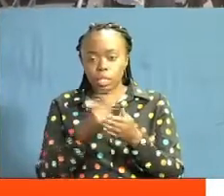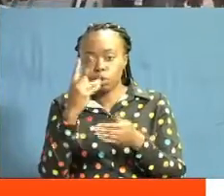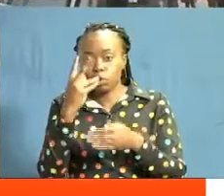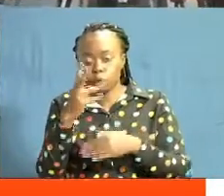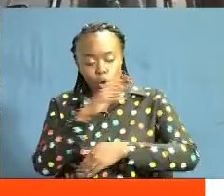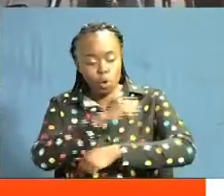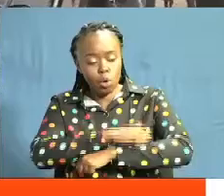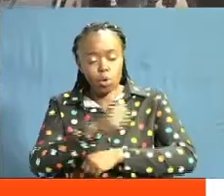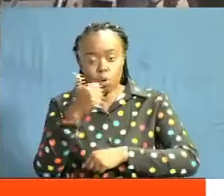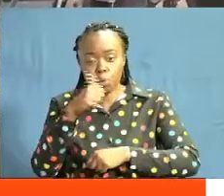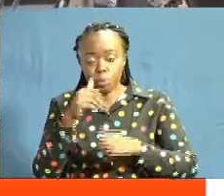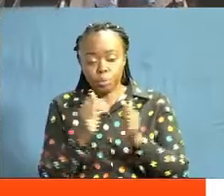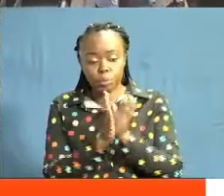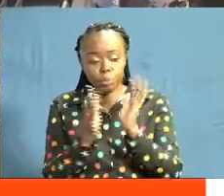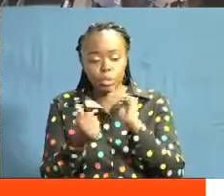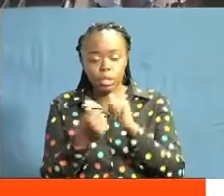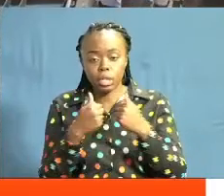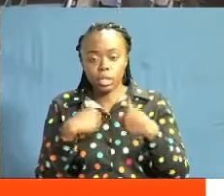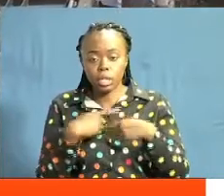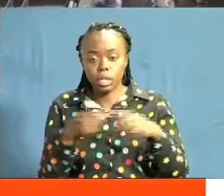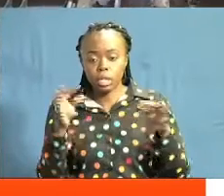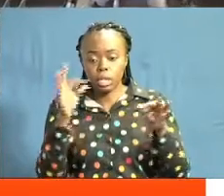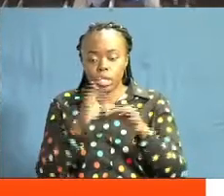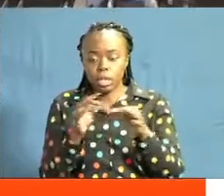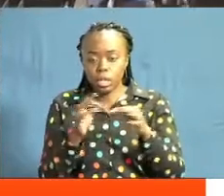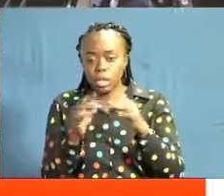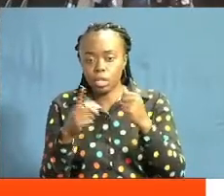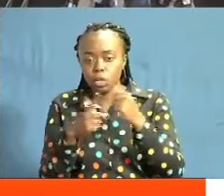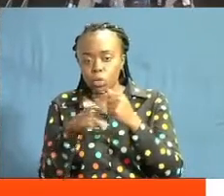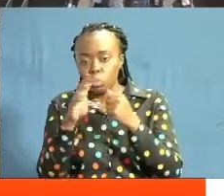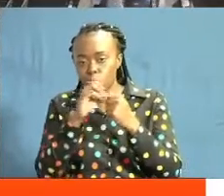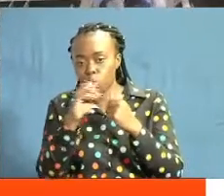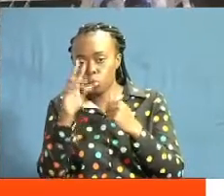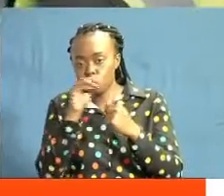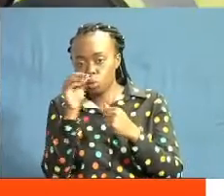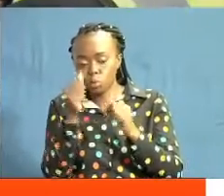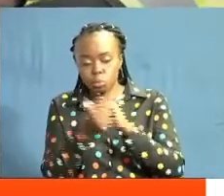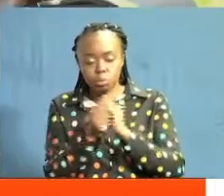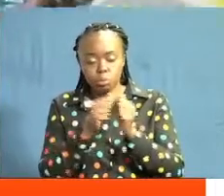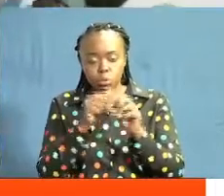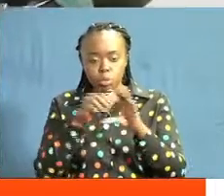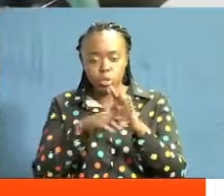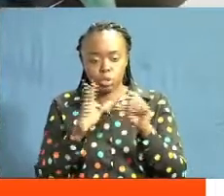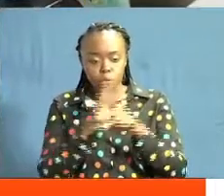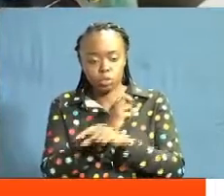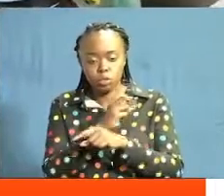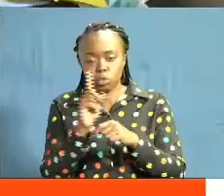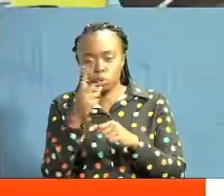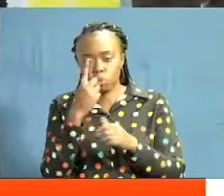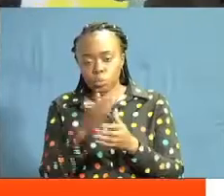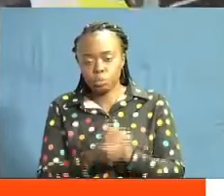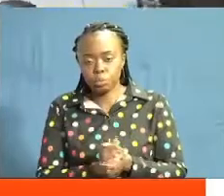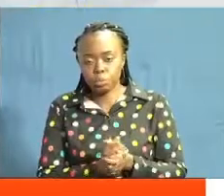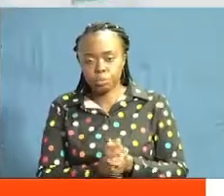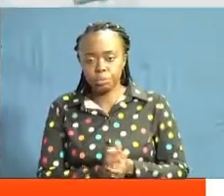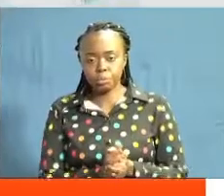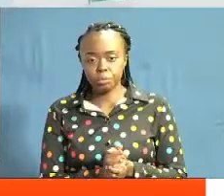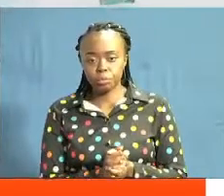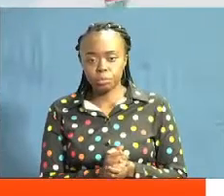are yet to reopen, which has since affected the 100% transition into Form 1. Emmanuel